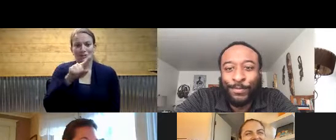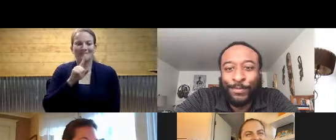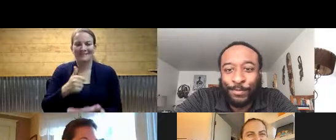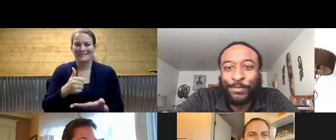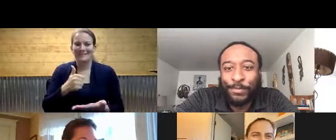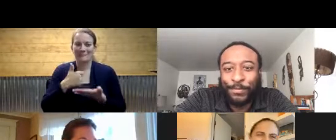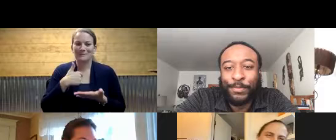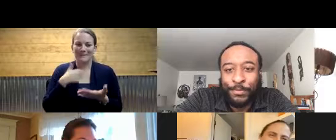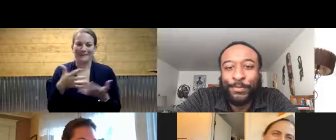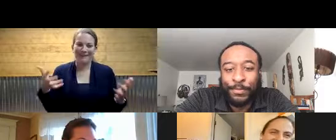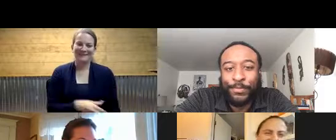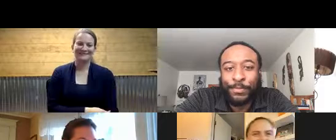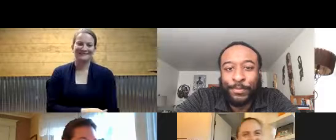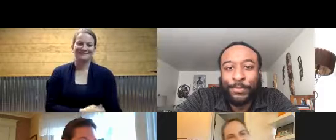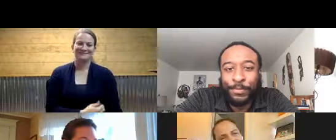occasions. So yeah.